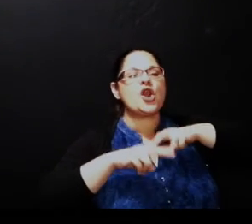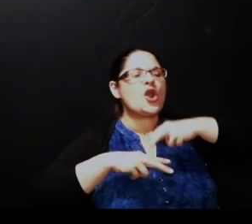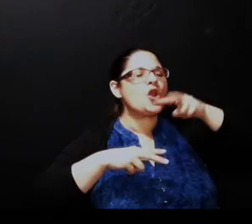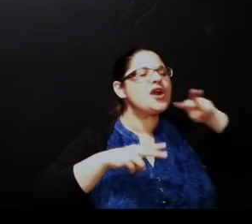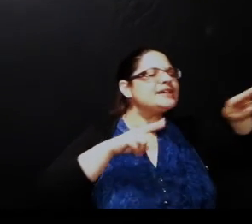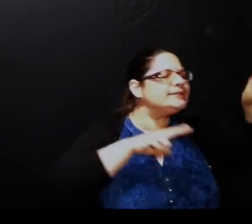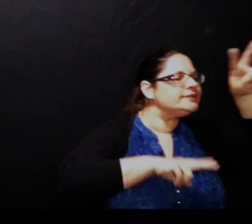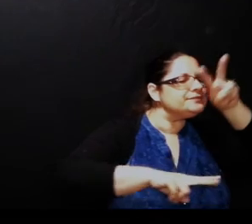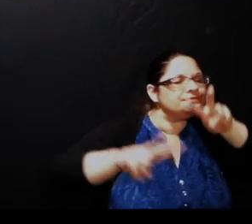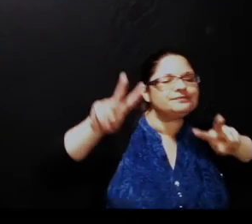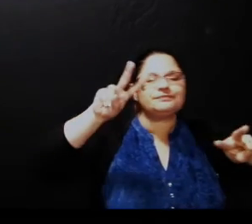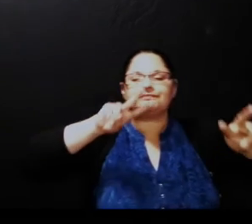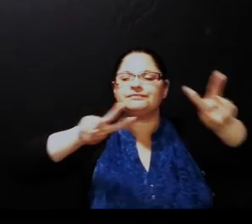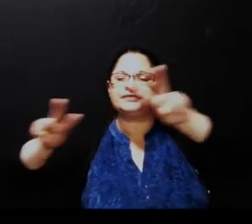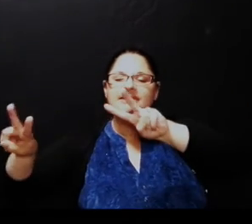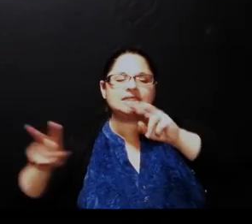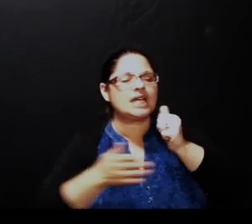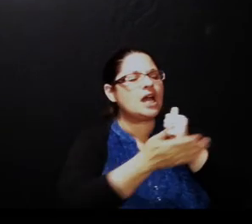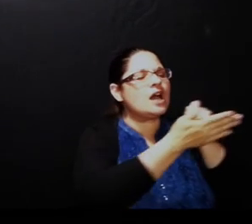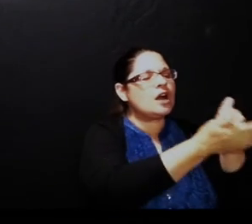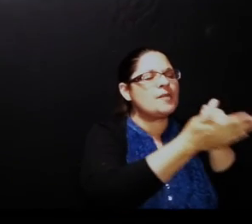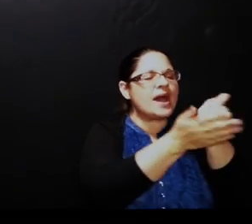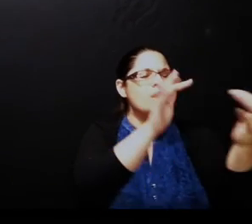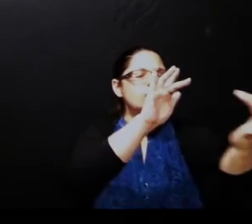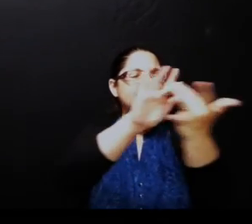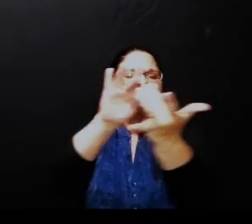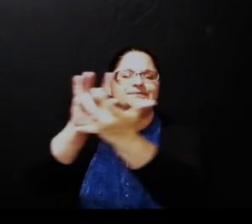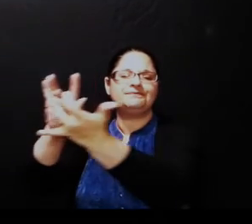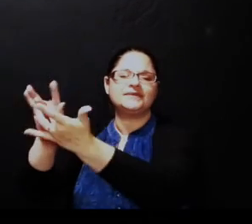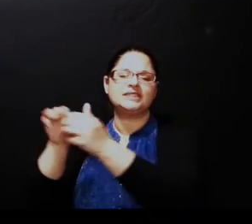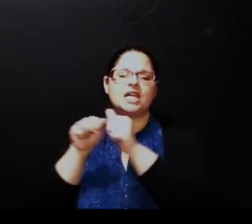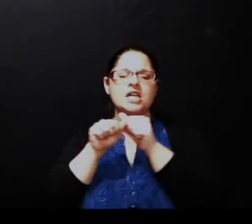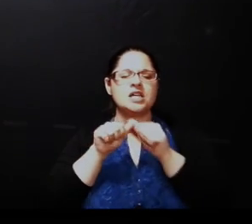others. Bless that one who needs You. May he or she come.